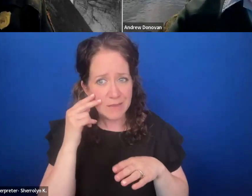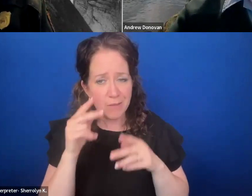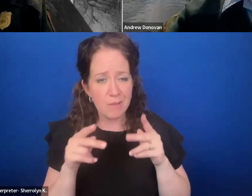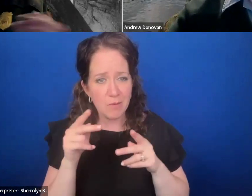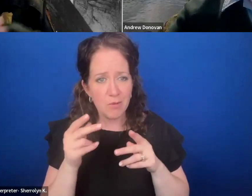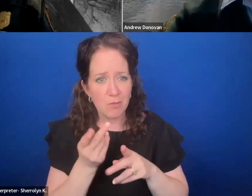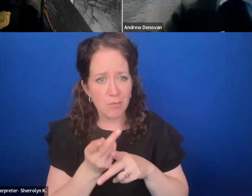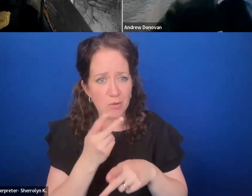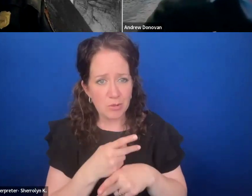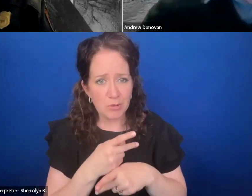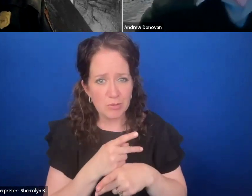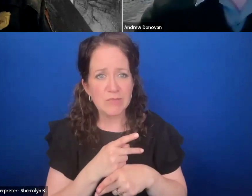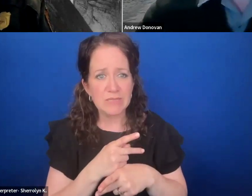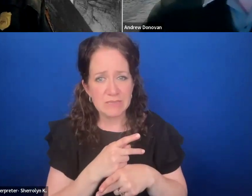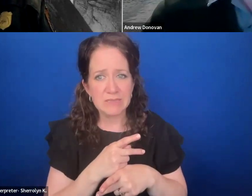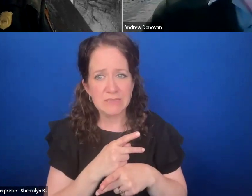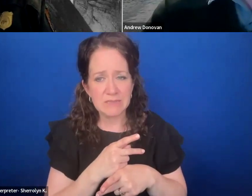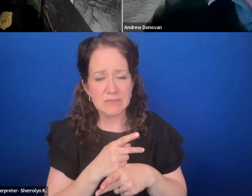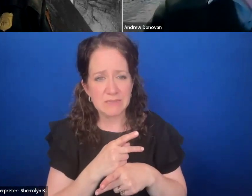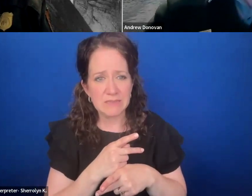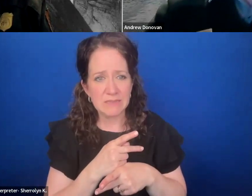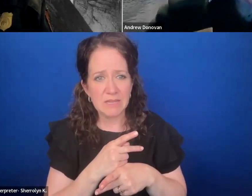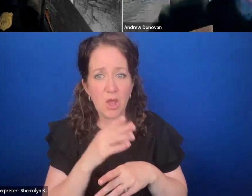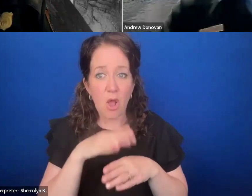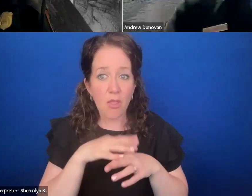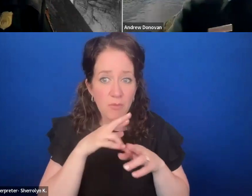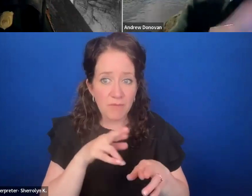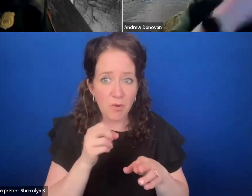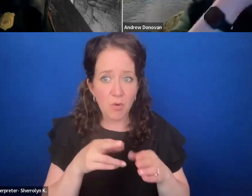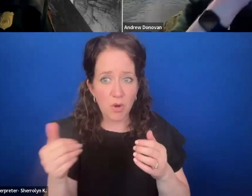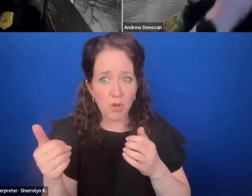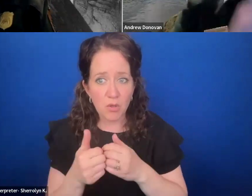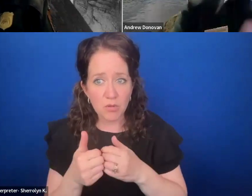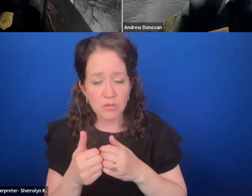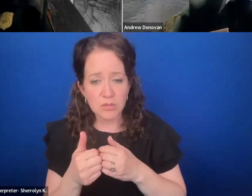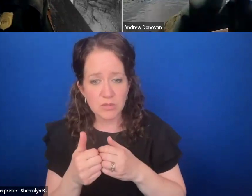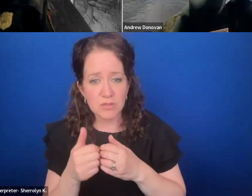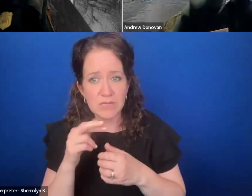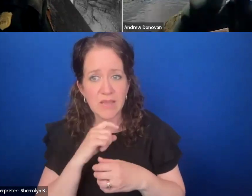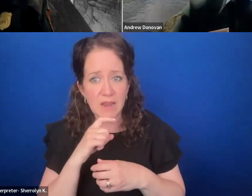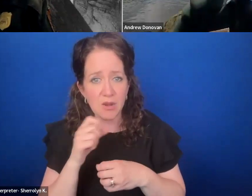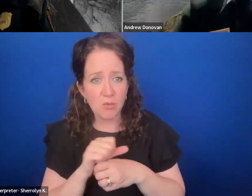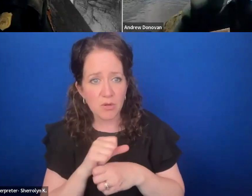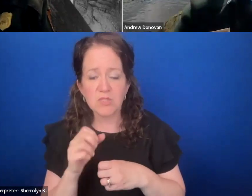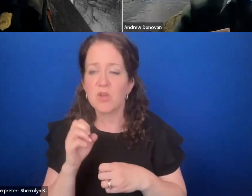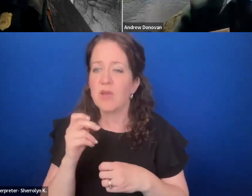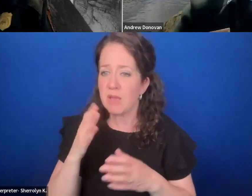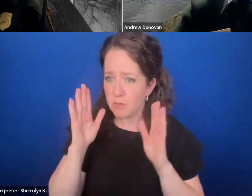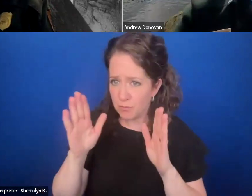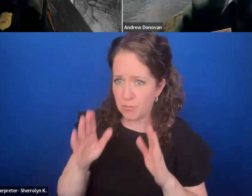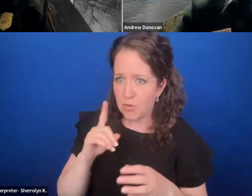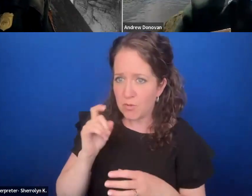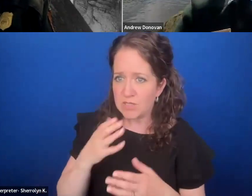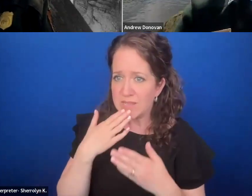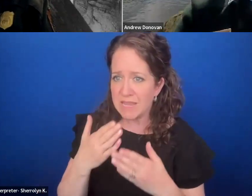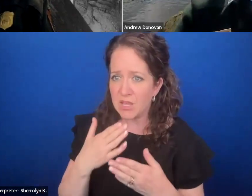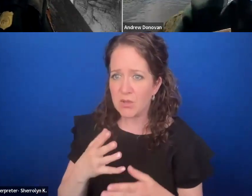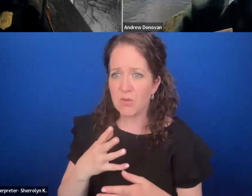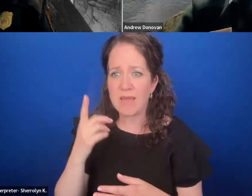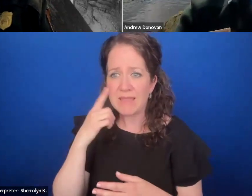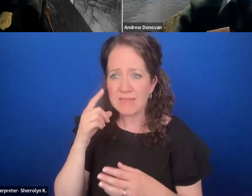before or alongside the ironworks. Yeah, great question. Thank you. And I think something that's really